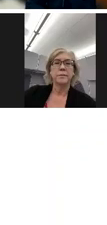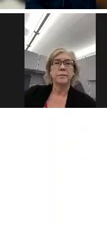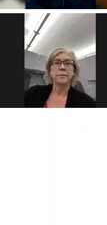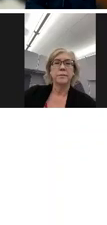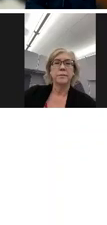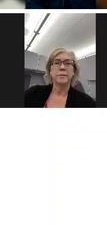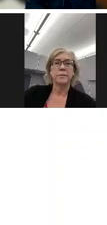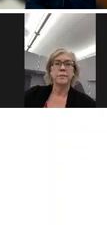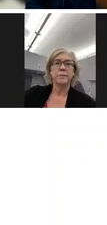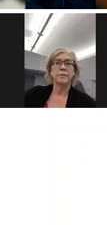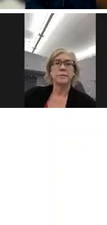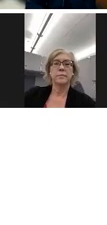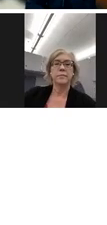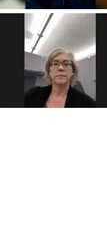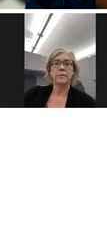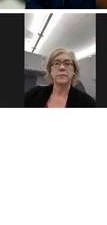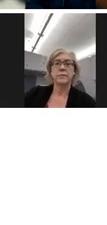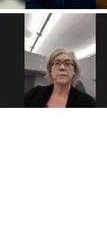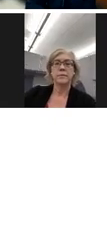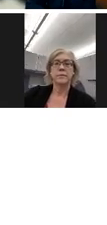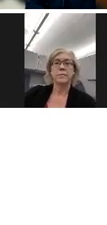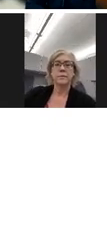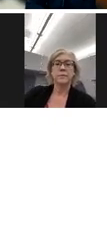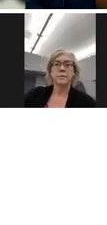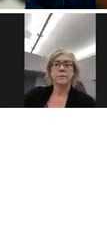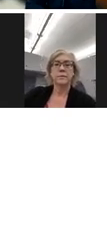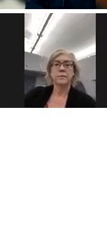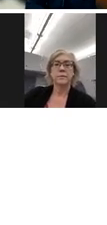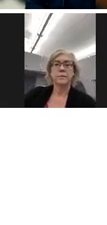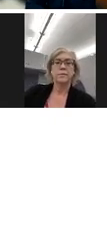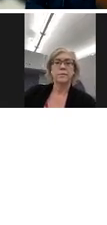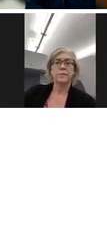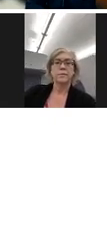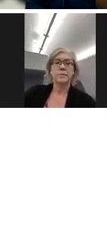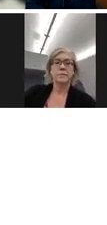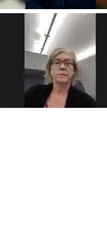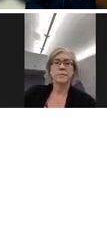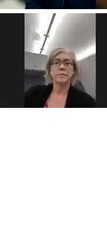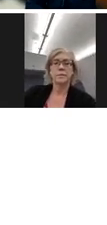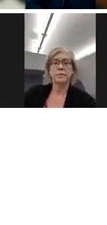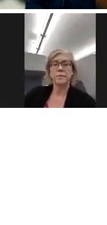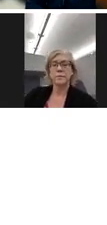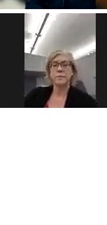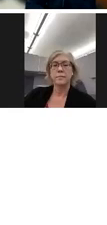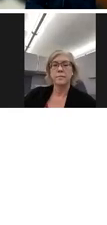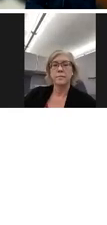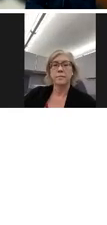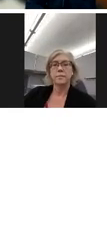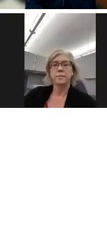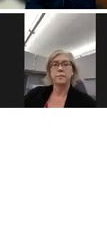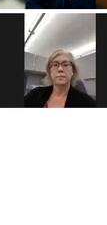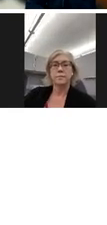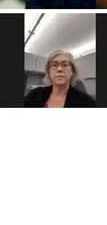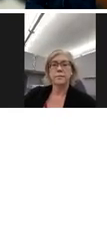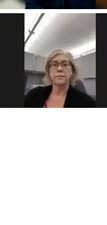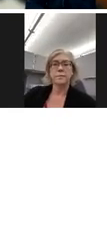currently employed. And keep in mind, many of those on SSI are those with developmental disabilities. So we're really proud of that. And